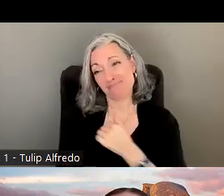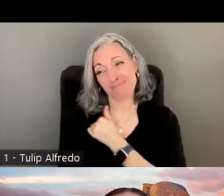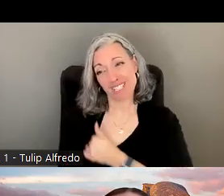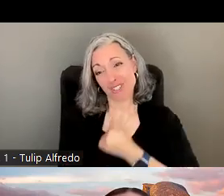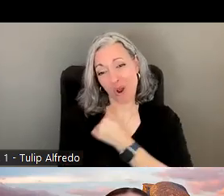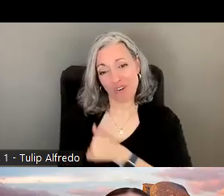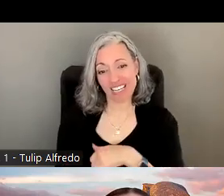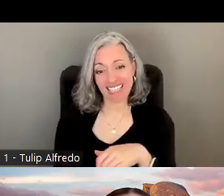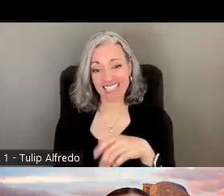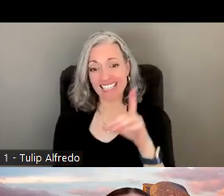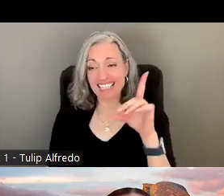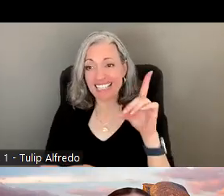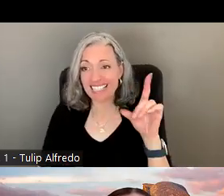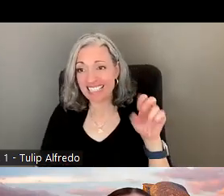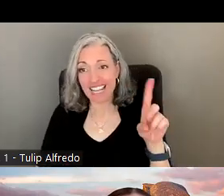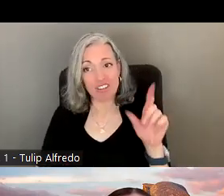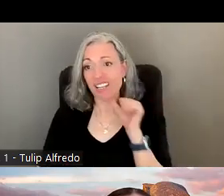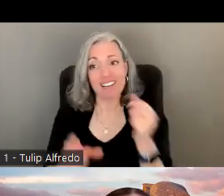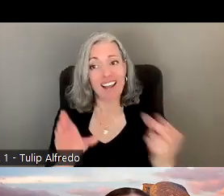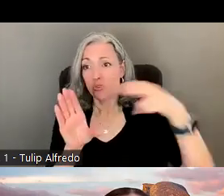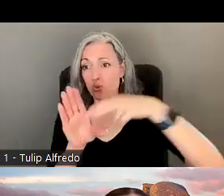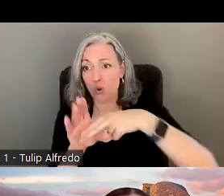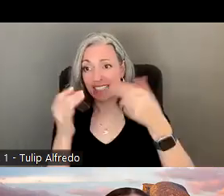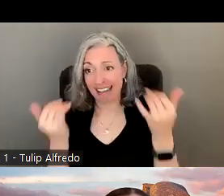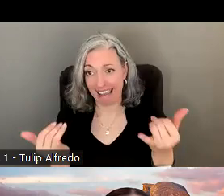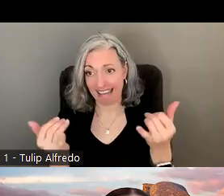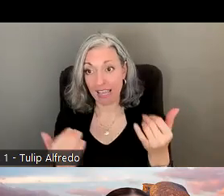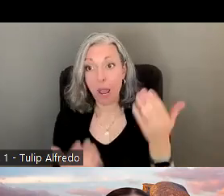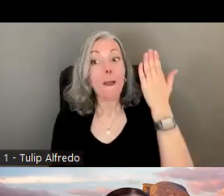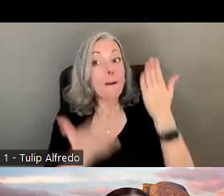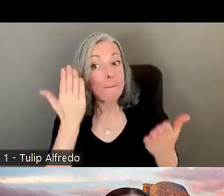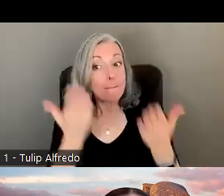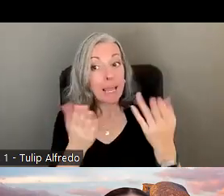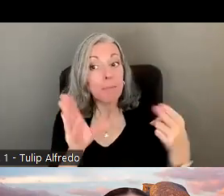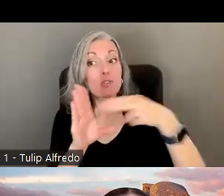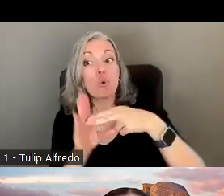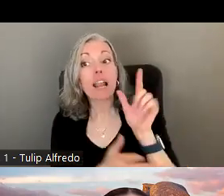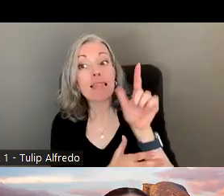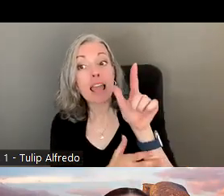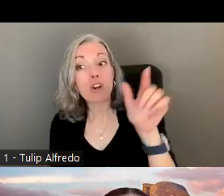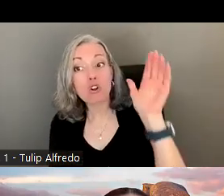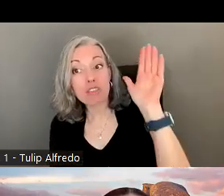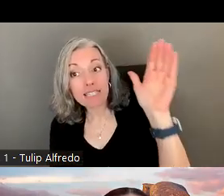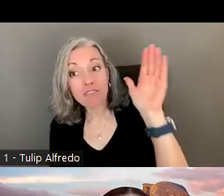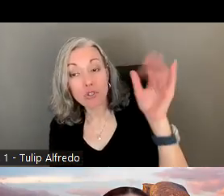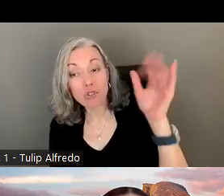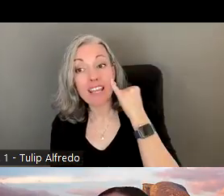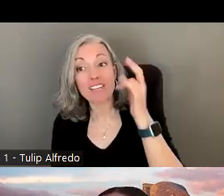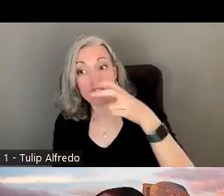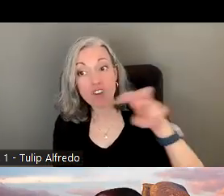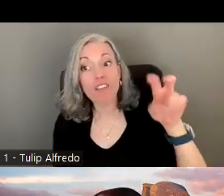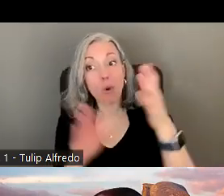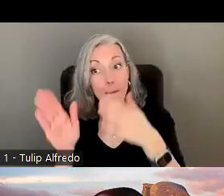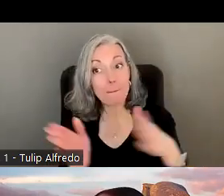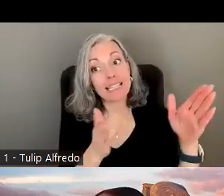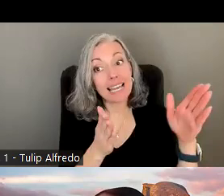David Villarino cannot join us. He may join us later this afternoon if his travel plans